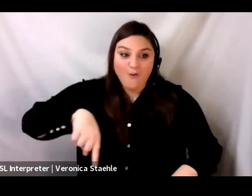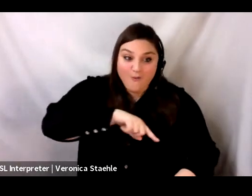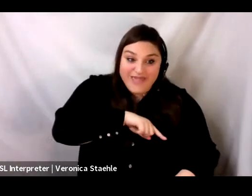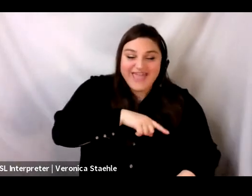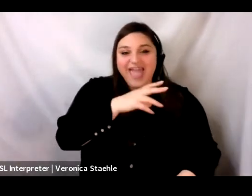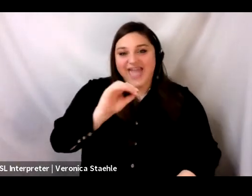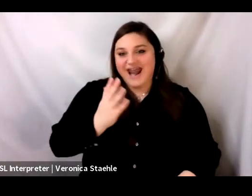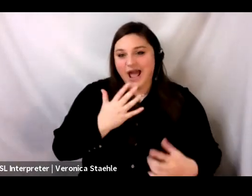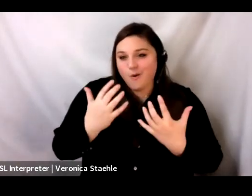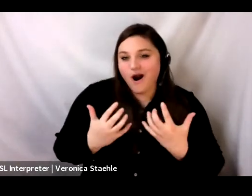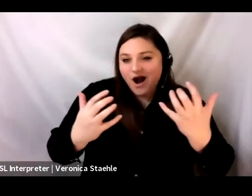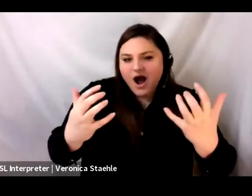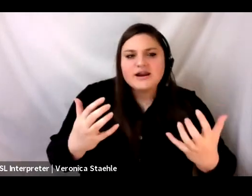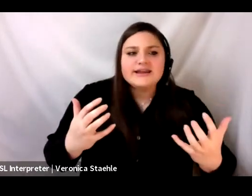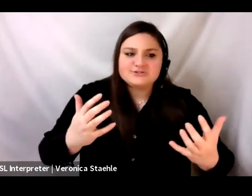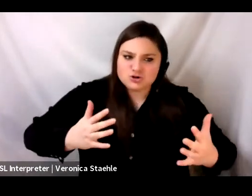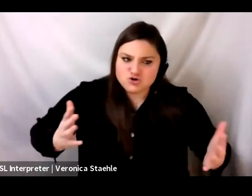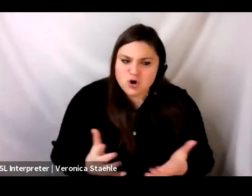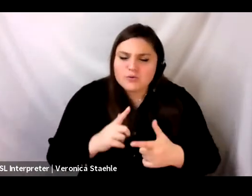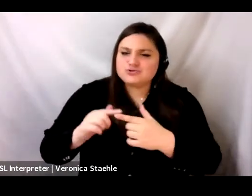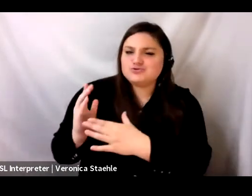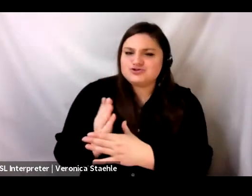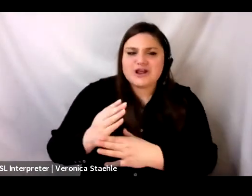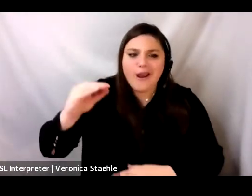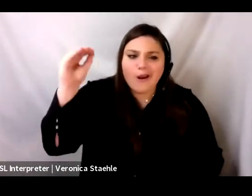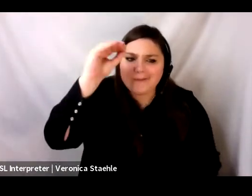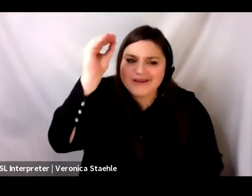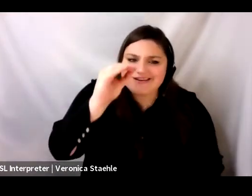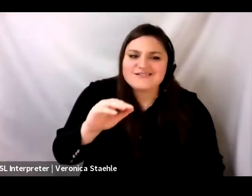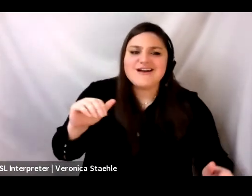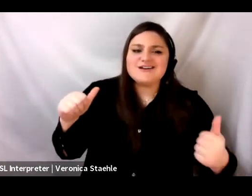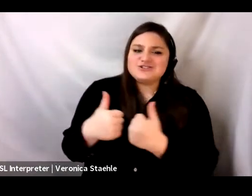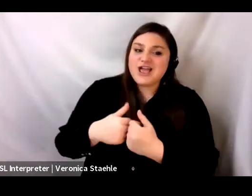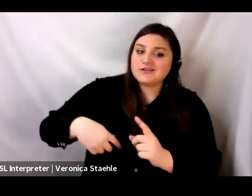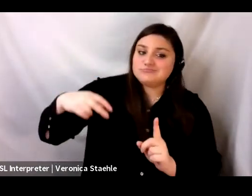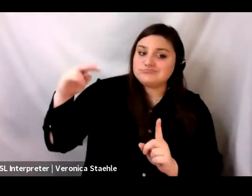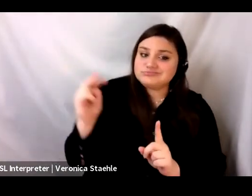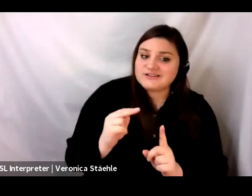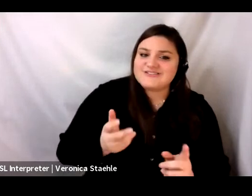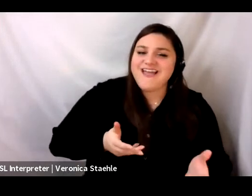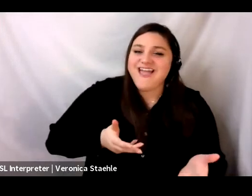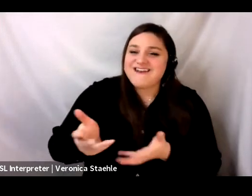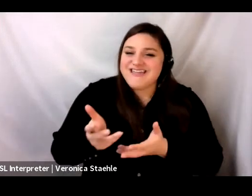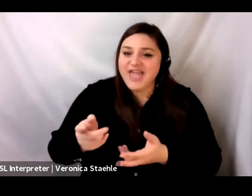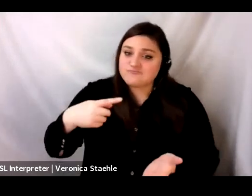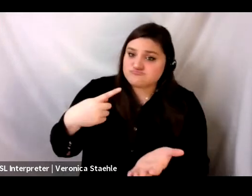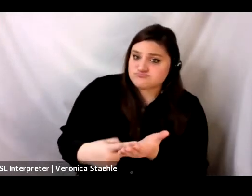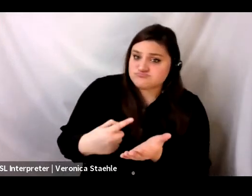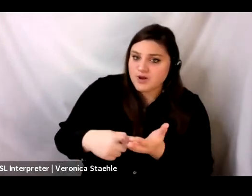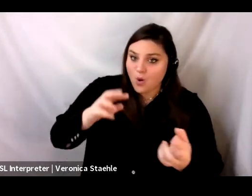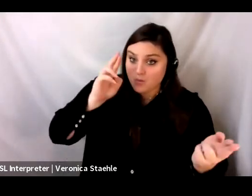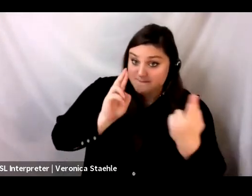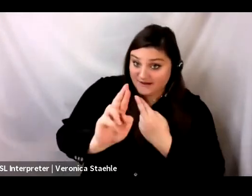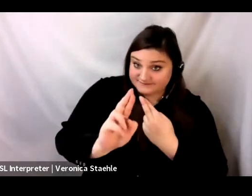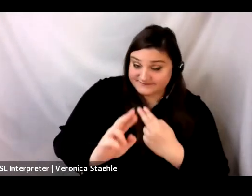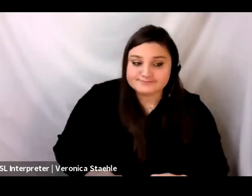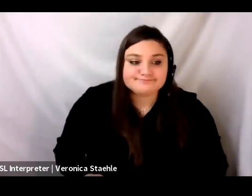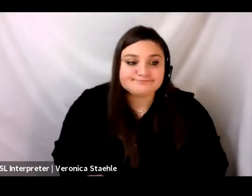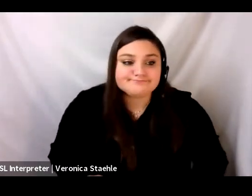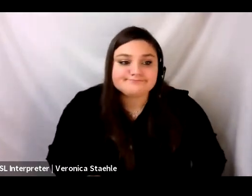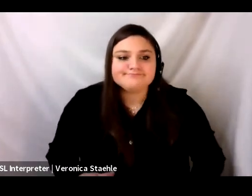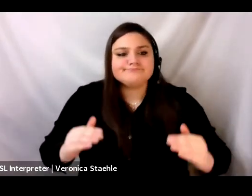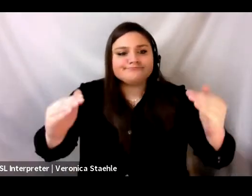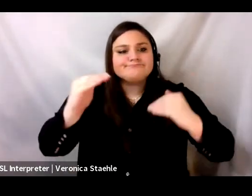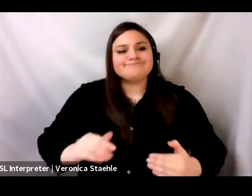opinions, challenge perspectives, and engage or debate respectfully. We agree to acknowledge and